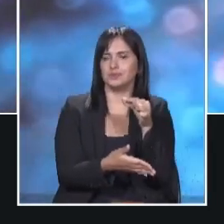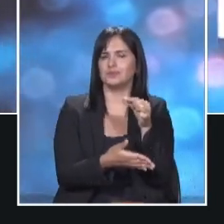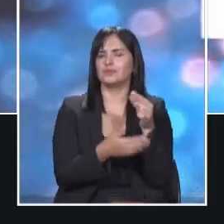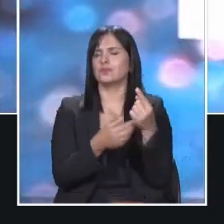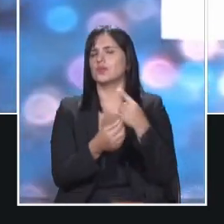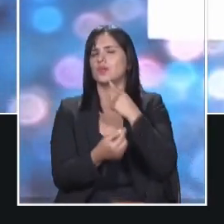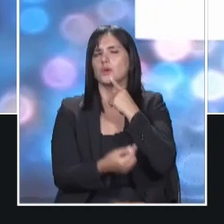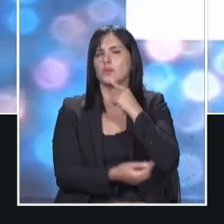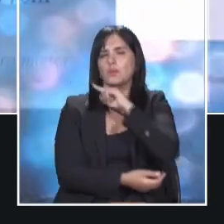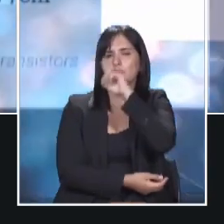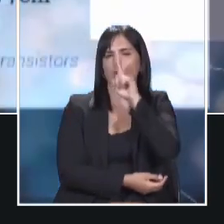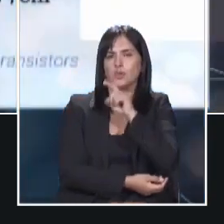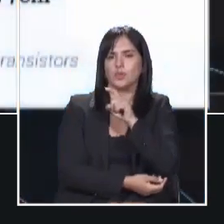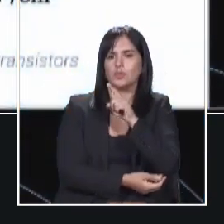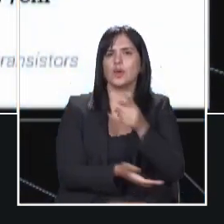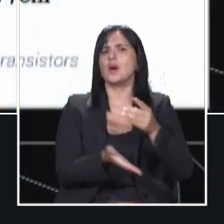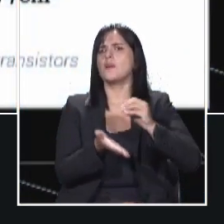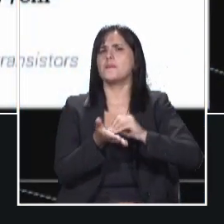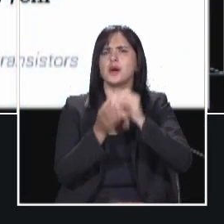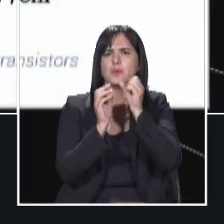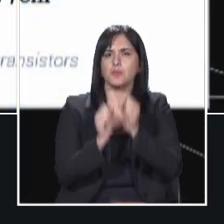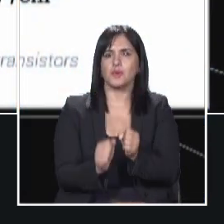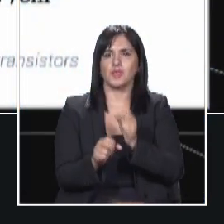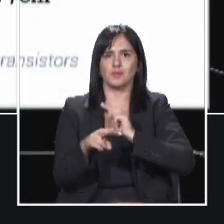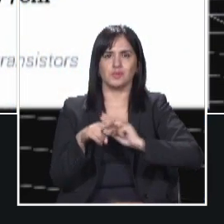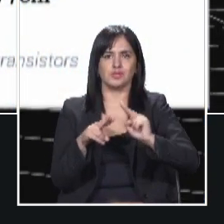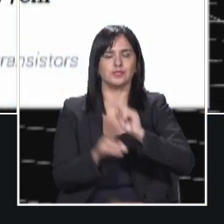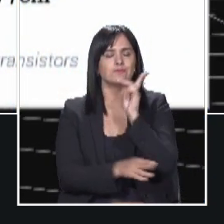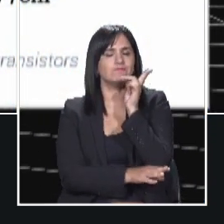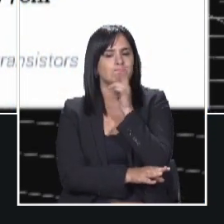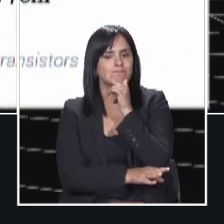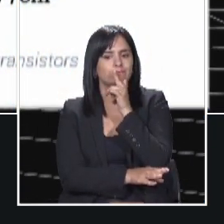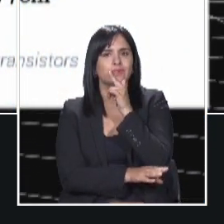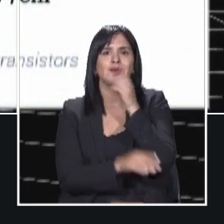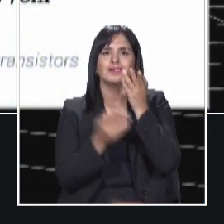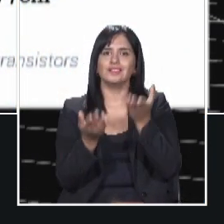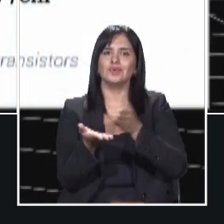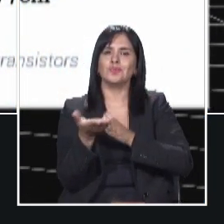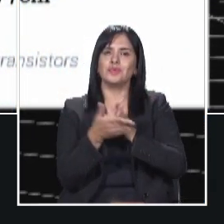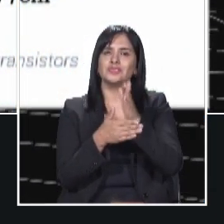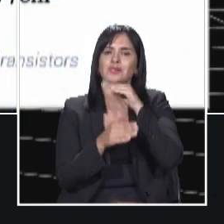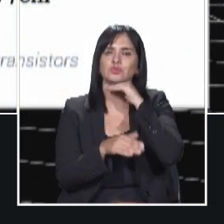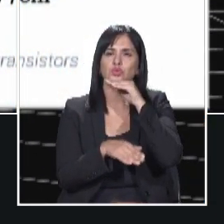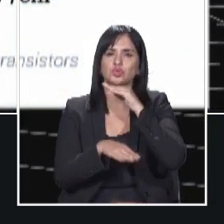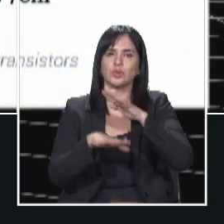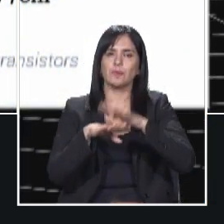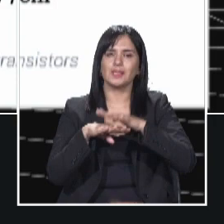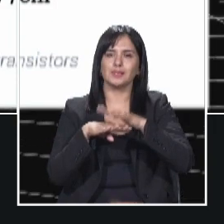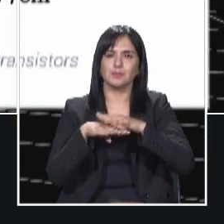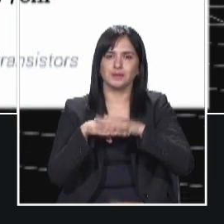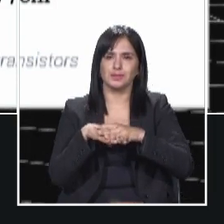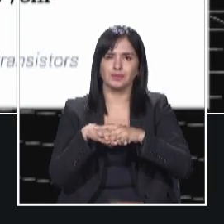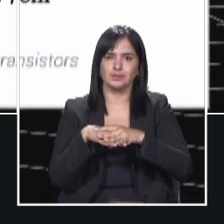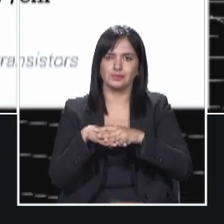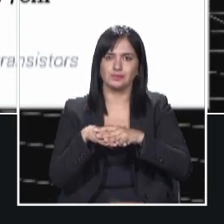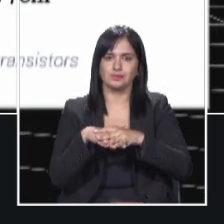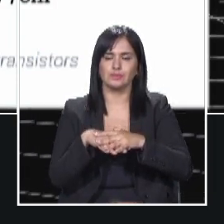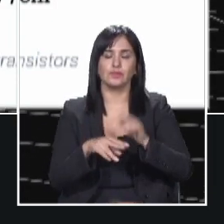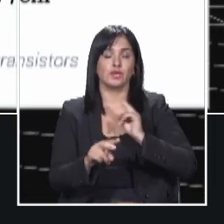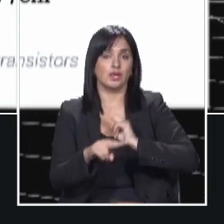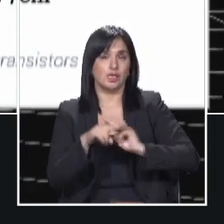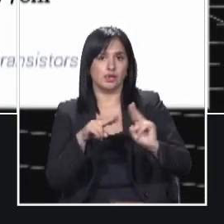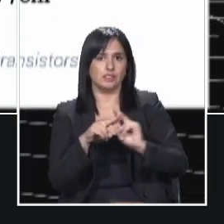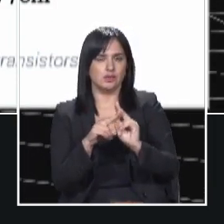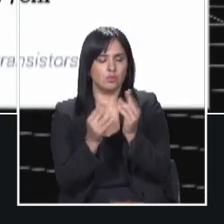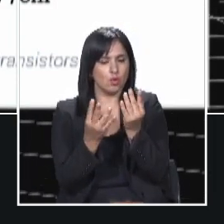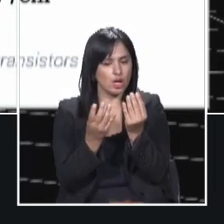to do some math. I know how much silicon AI is very popular these days. So we made a calculation in terms